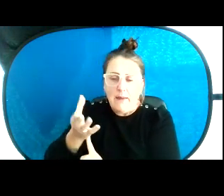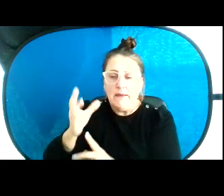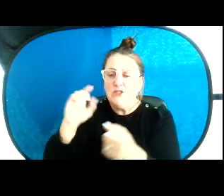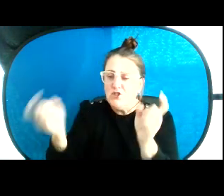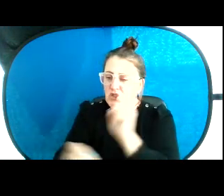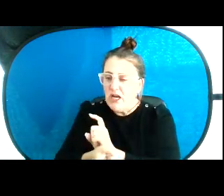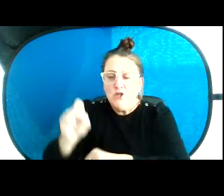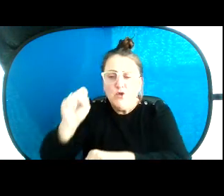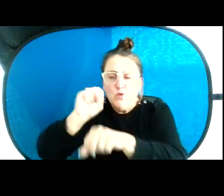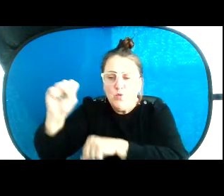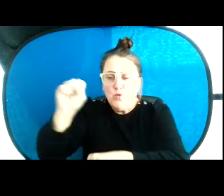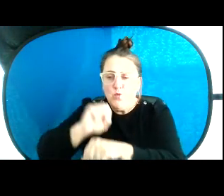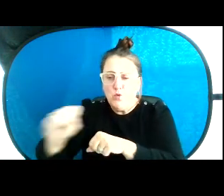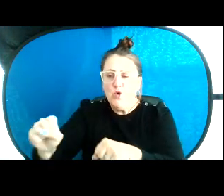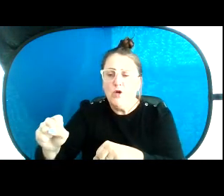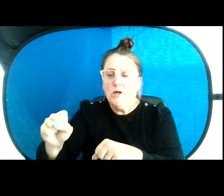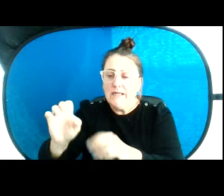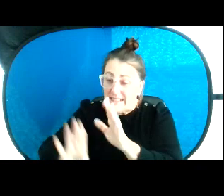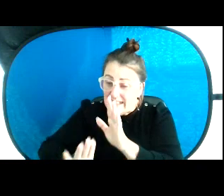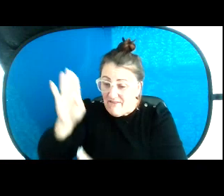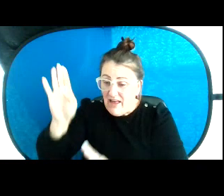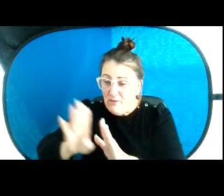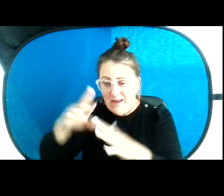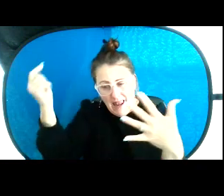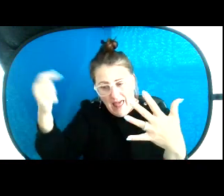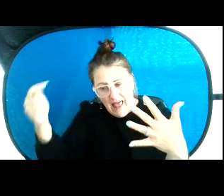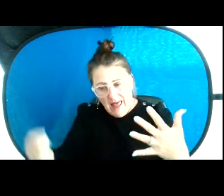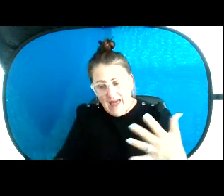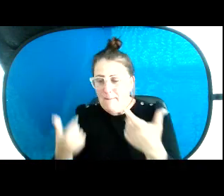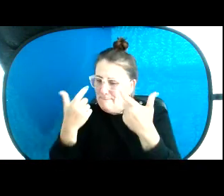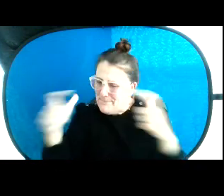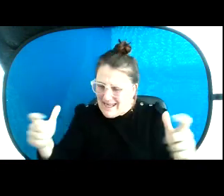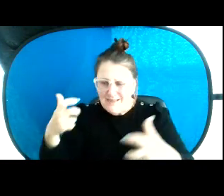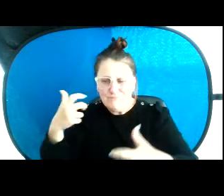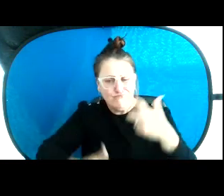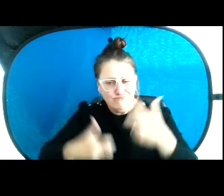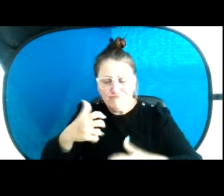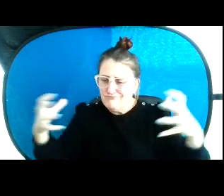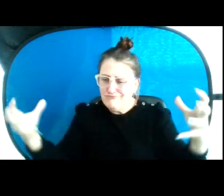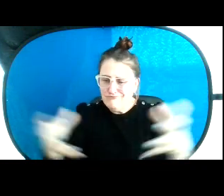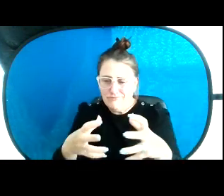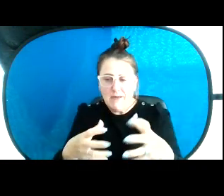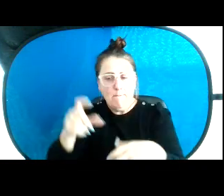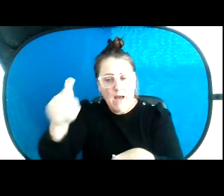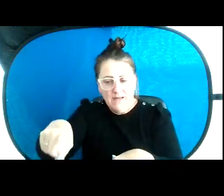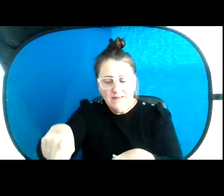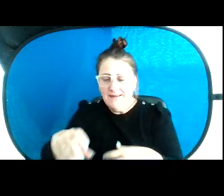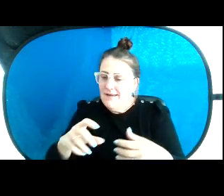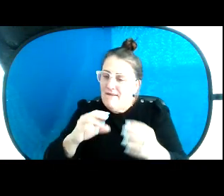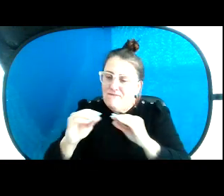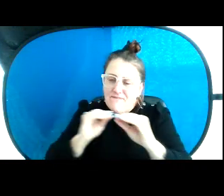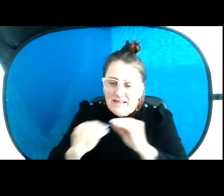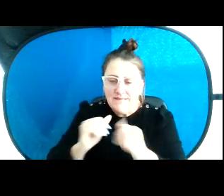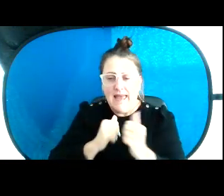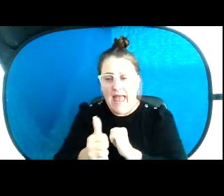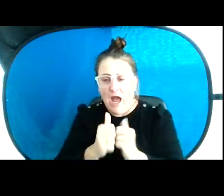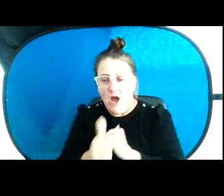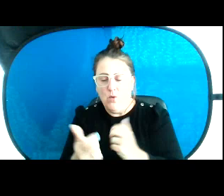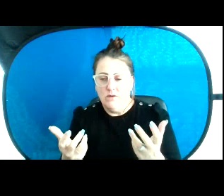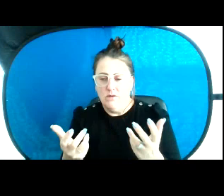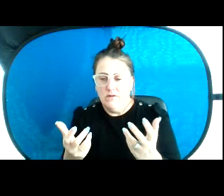development, these are huge issues that we all have to come together and say, how do we fix this as